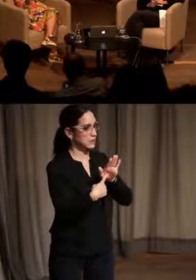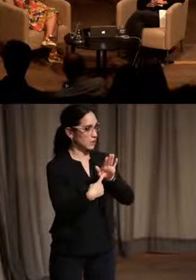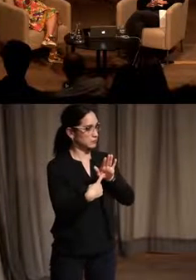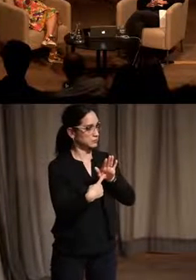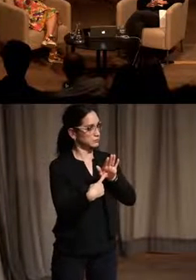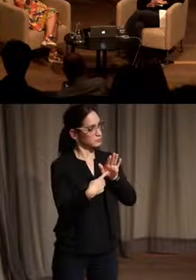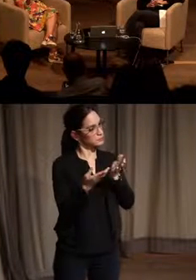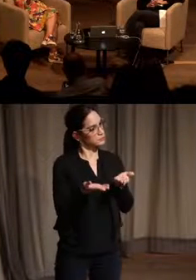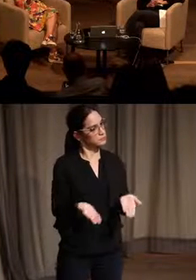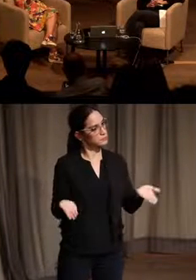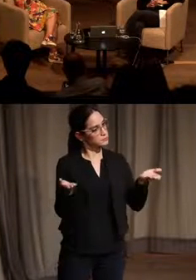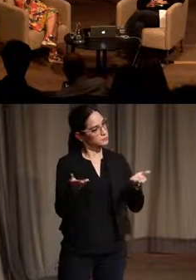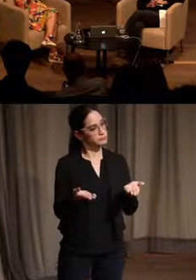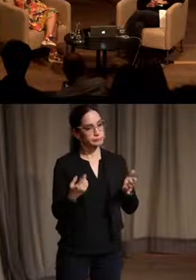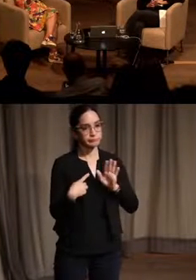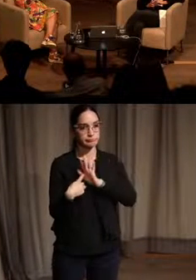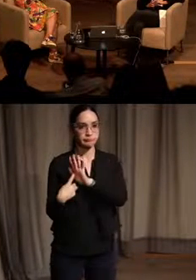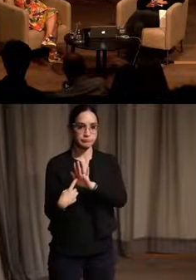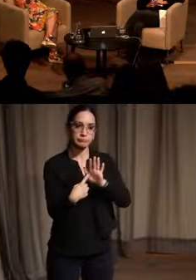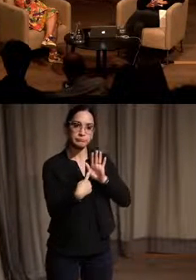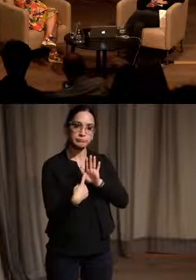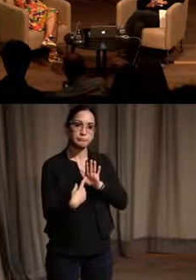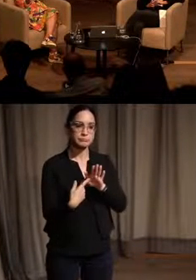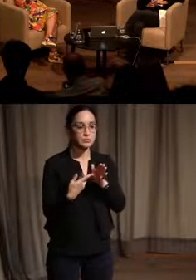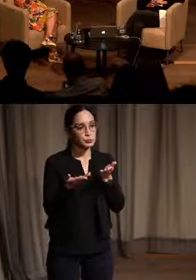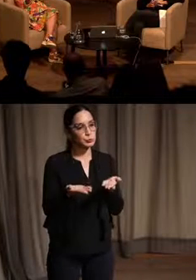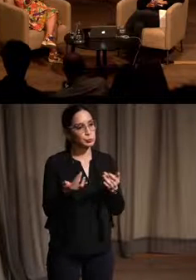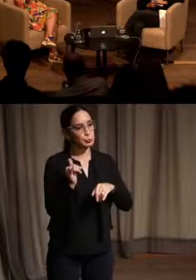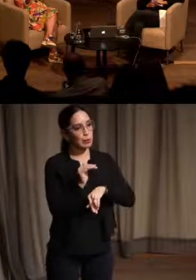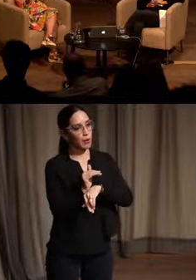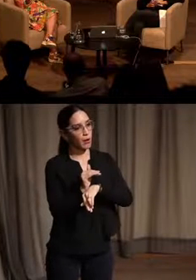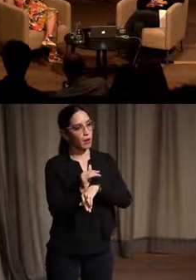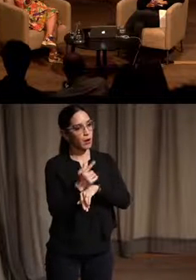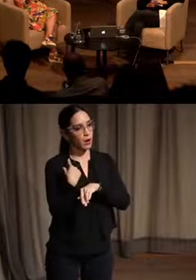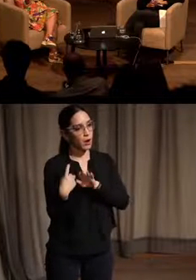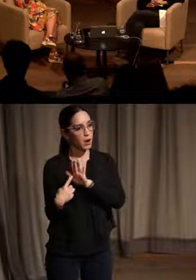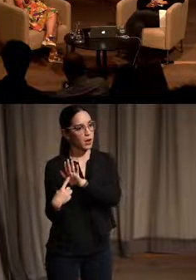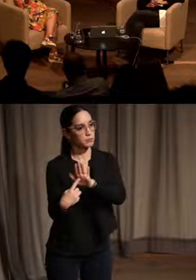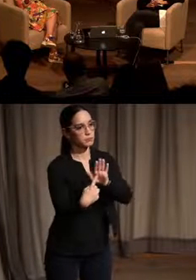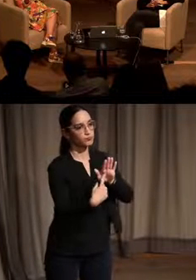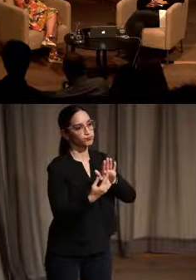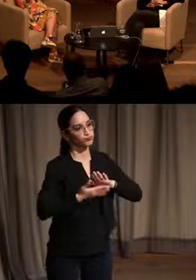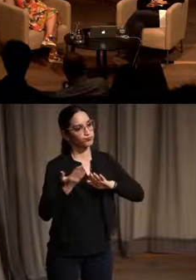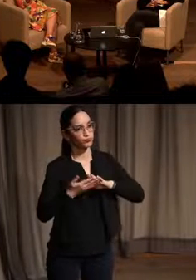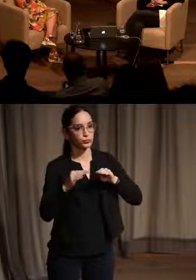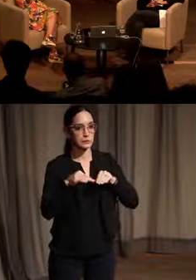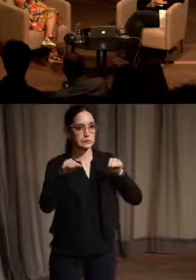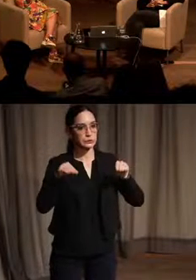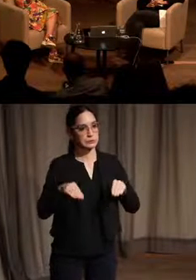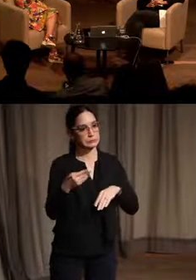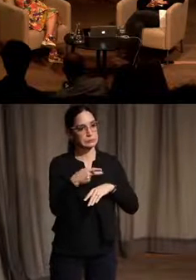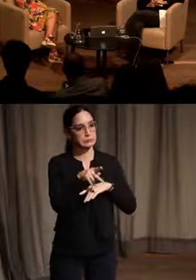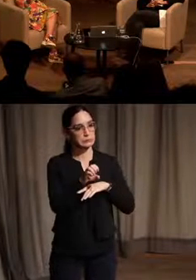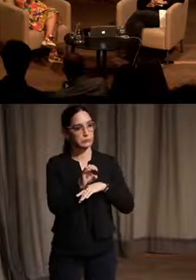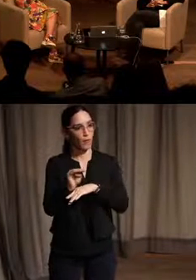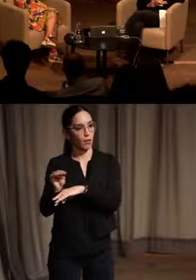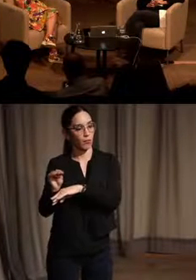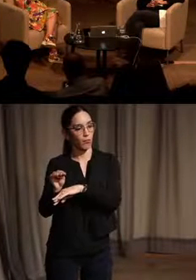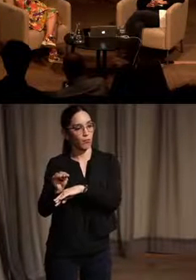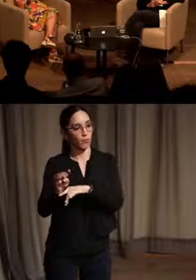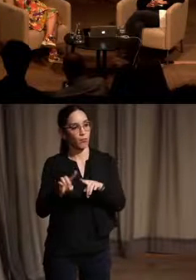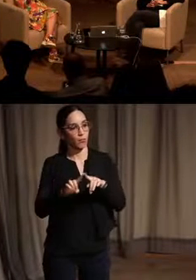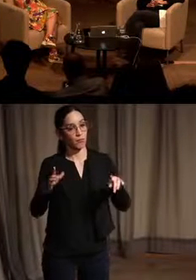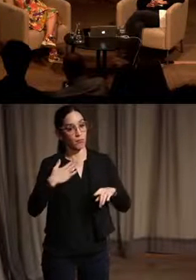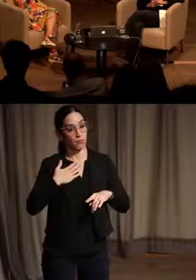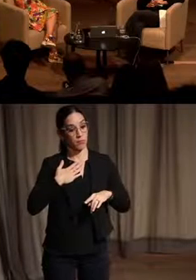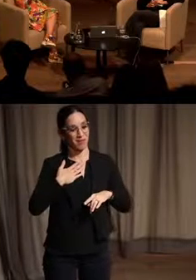me. I'm here tonight as Maritza Lacayo, but I'm here first and foremost as assistant curator of PAMM. And so we have to think about our